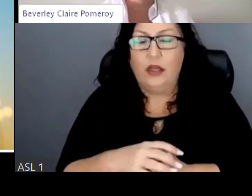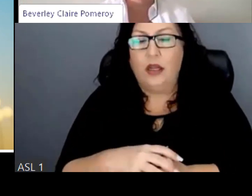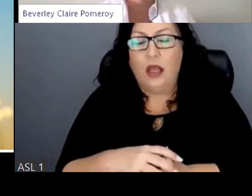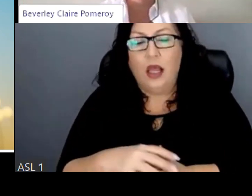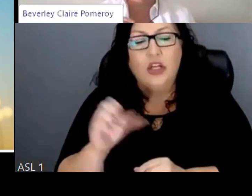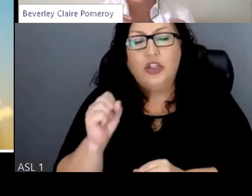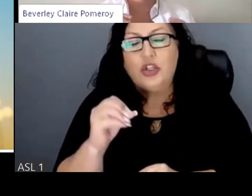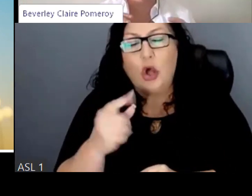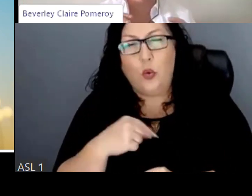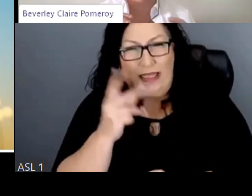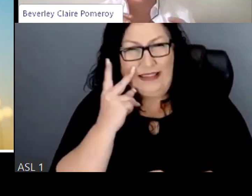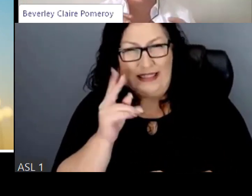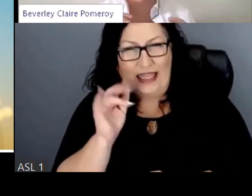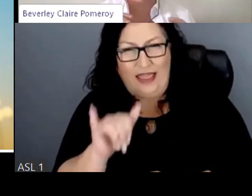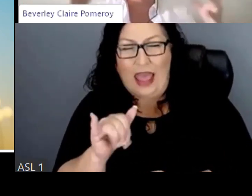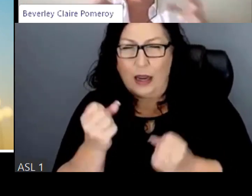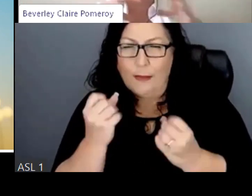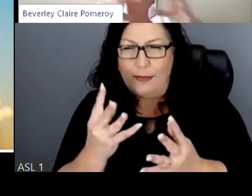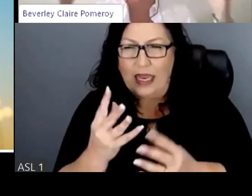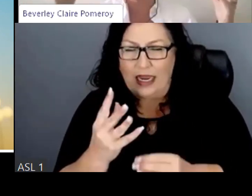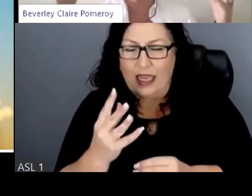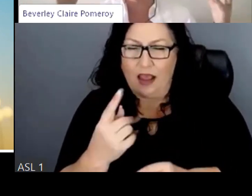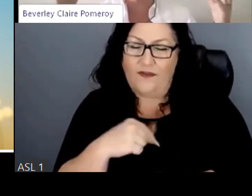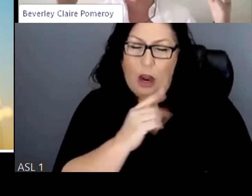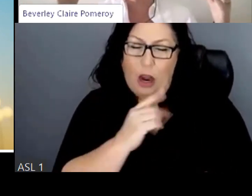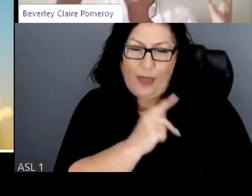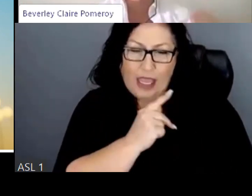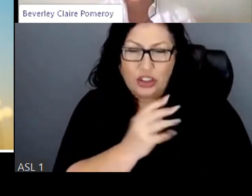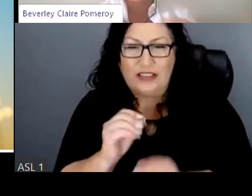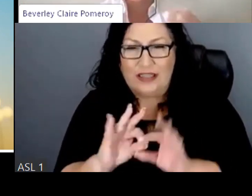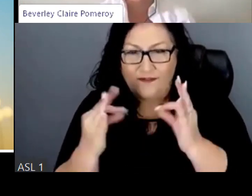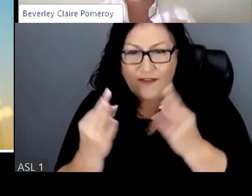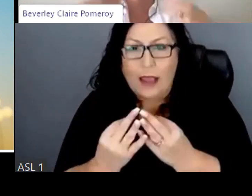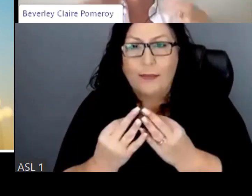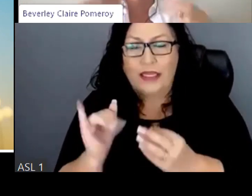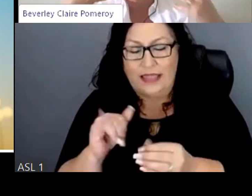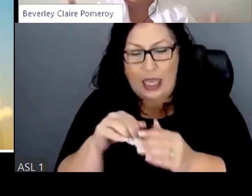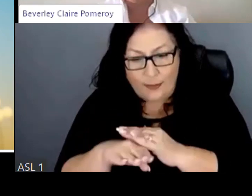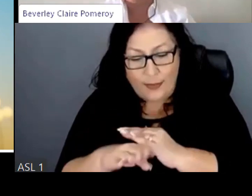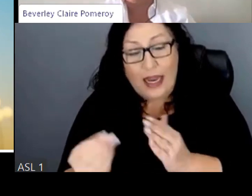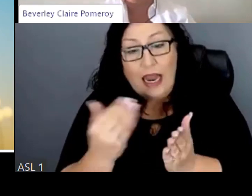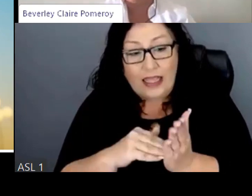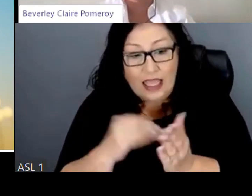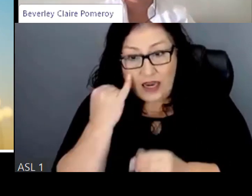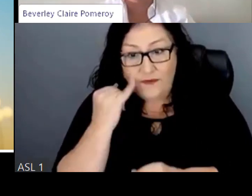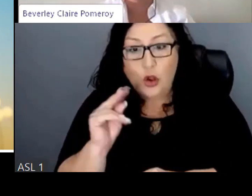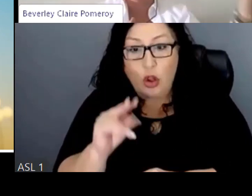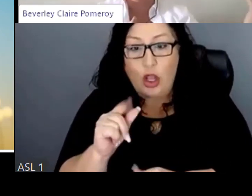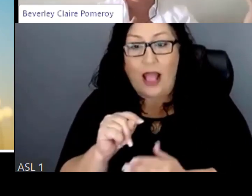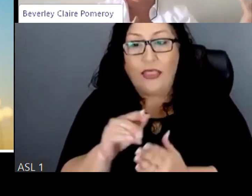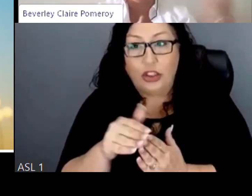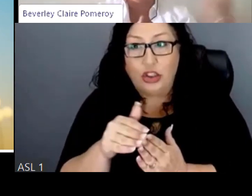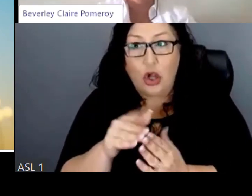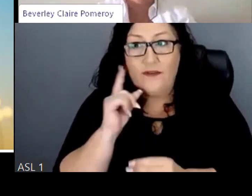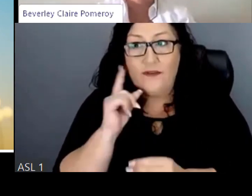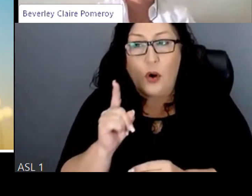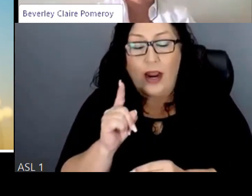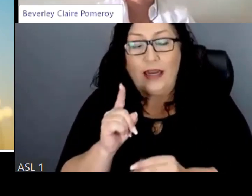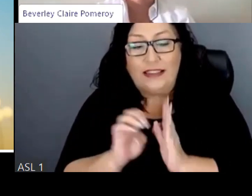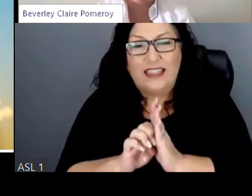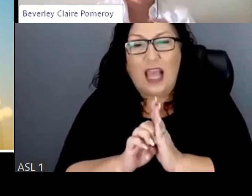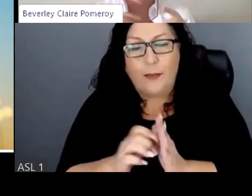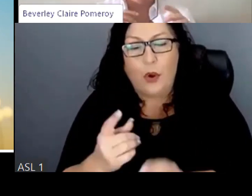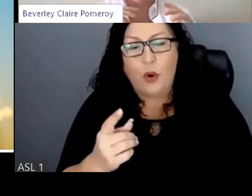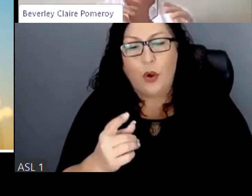of psychopathology. And so we see this in a lot of patients and families that come in. And again, if you look at the chart as